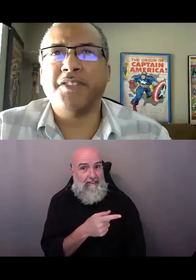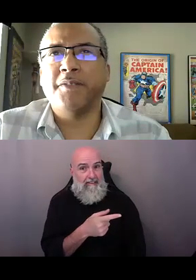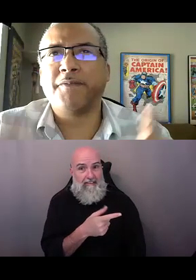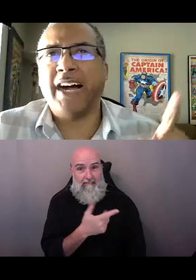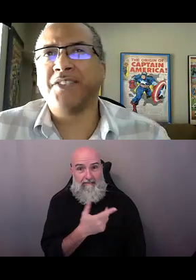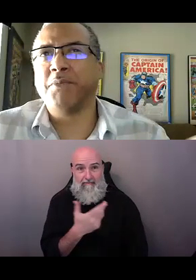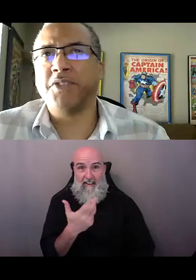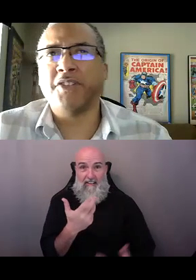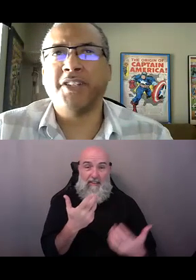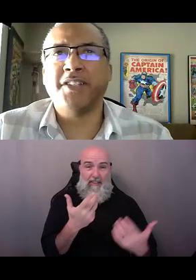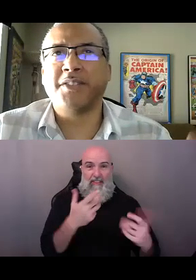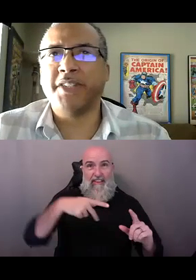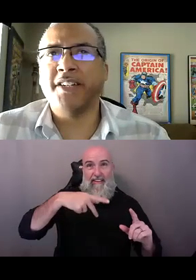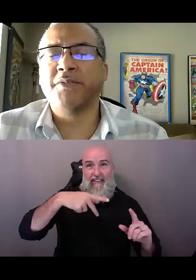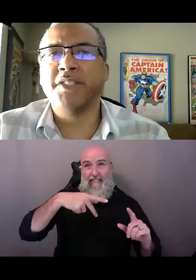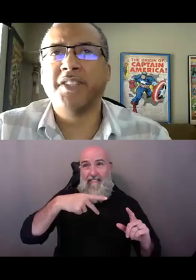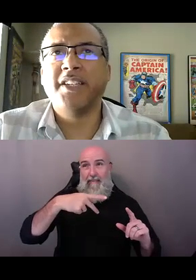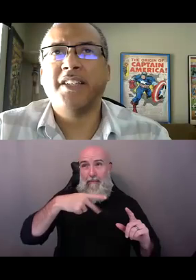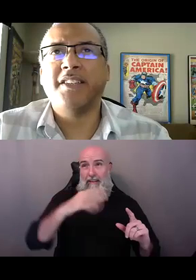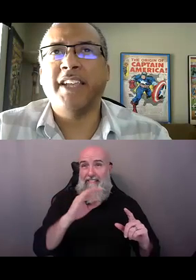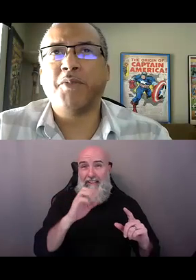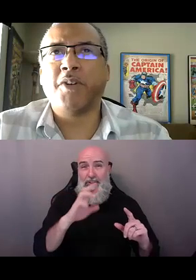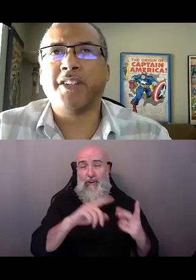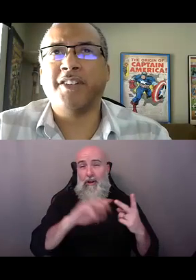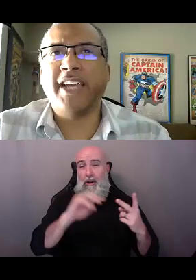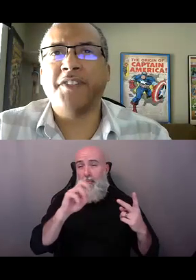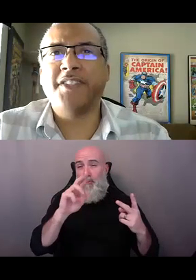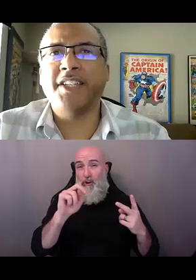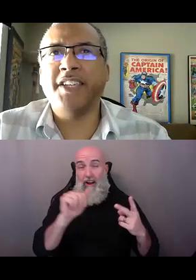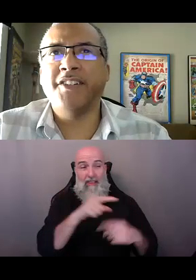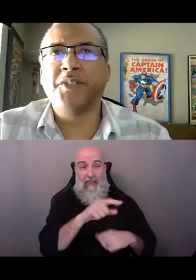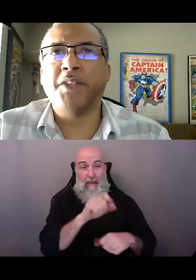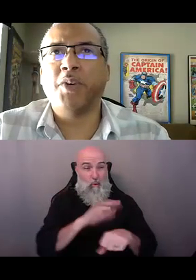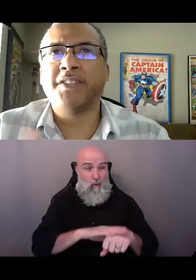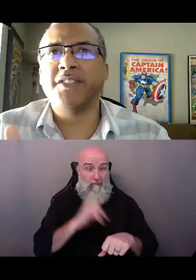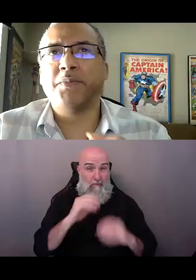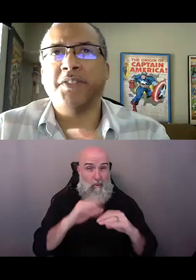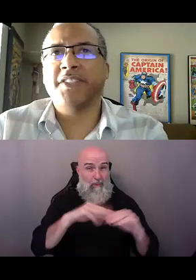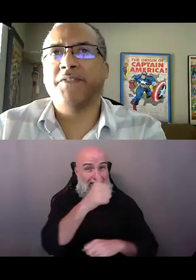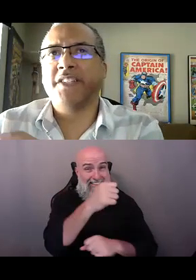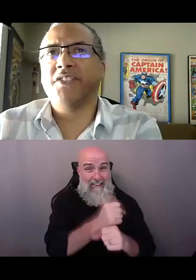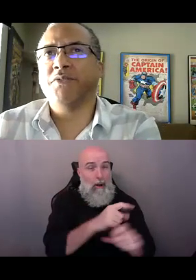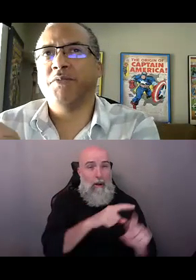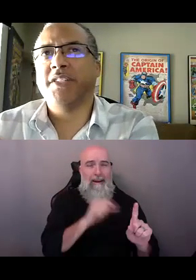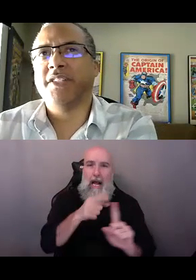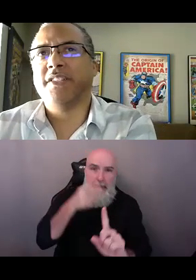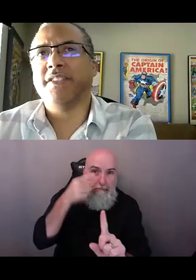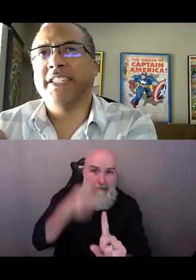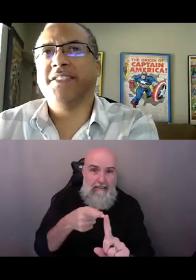which is the Pfizer and Moderna and some of the other ones. They've been working on that for 10 years, but it wasn't specific